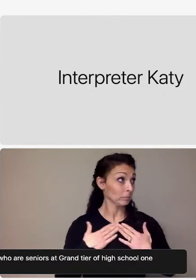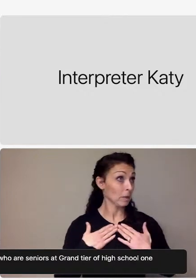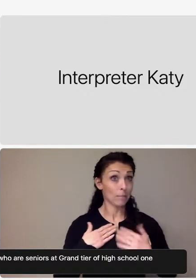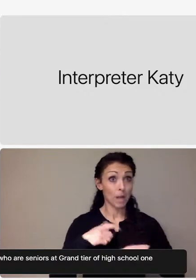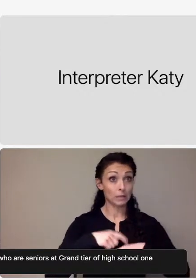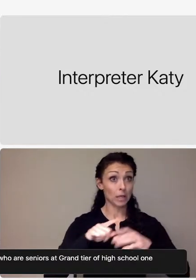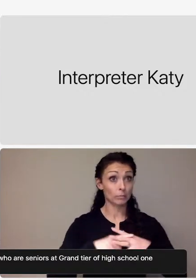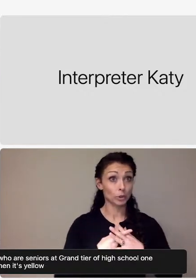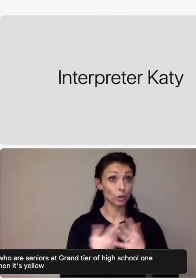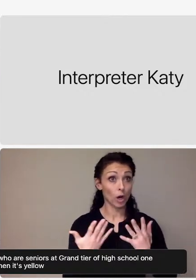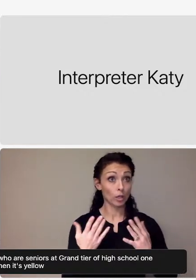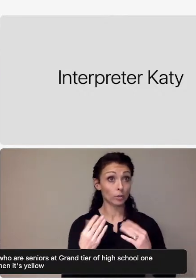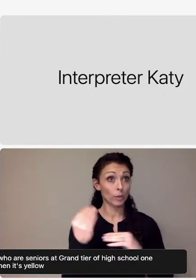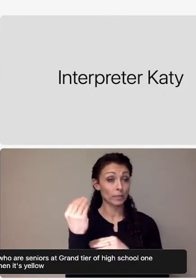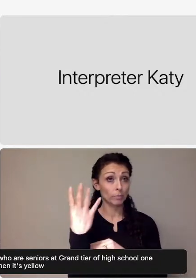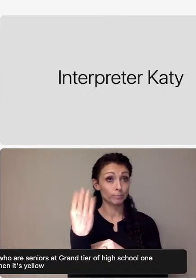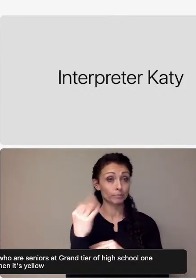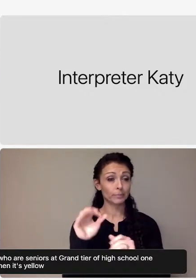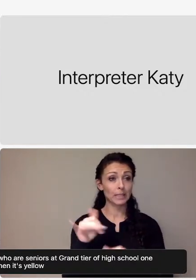yellow